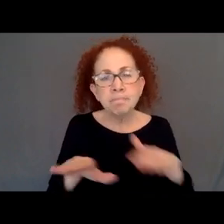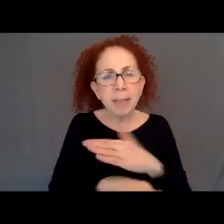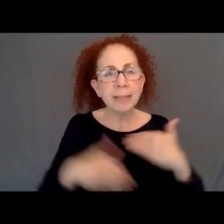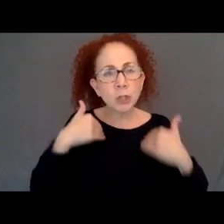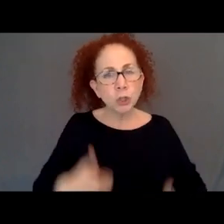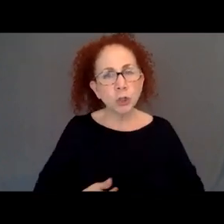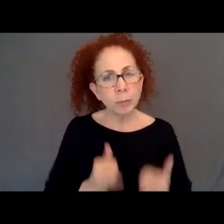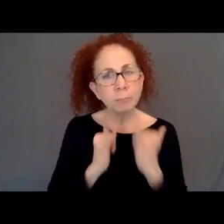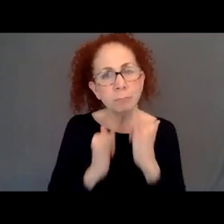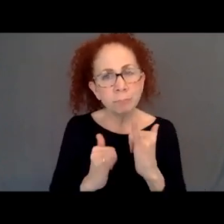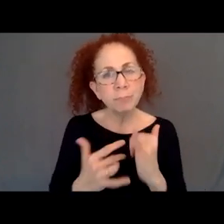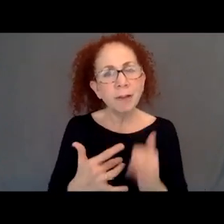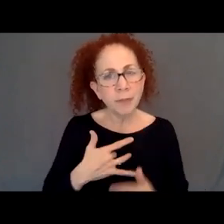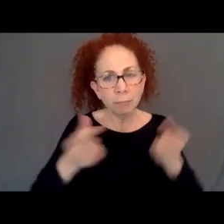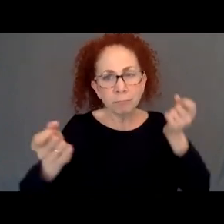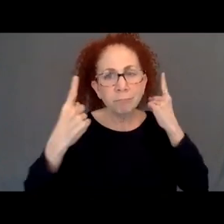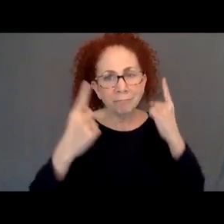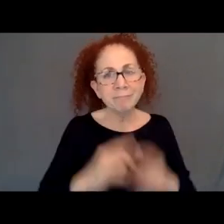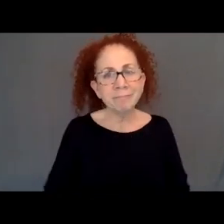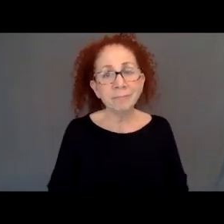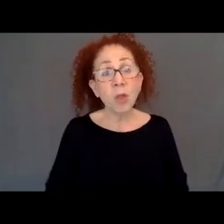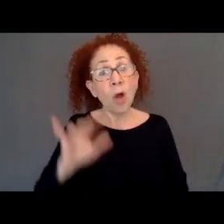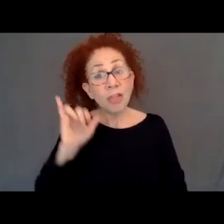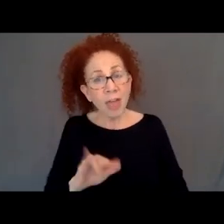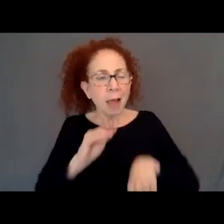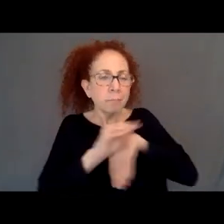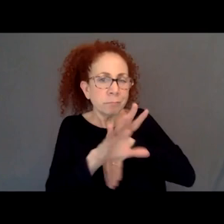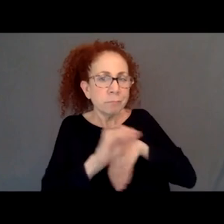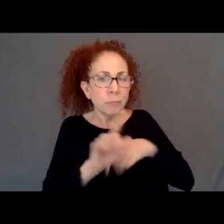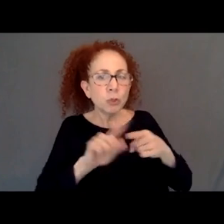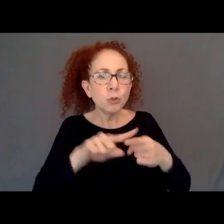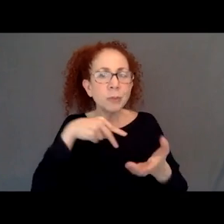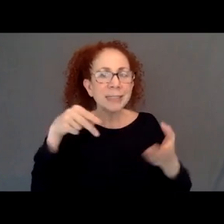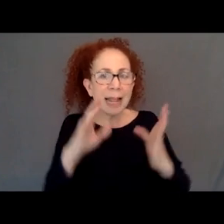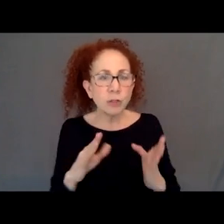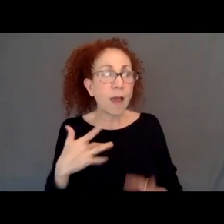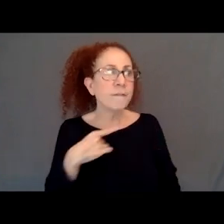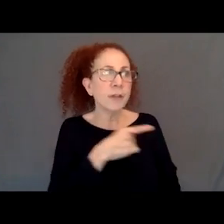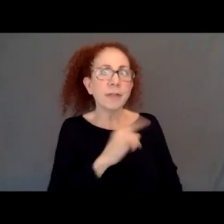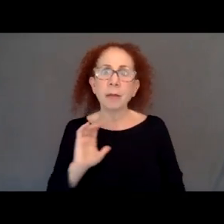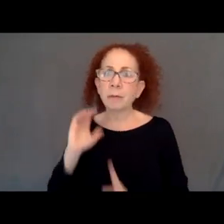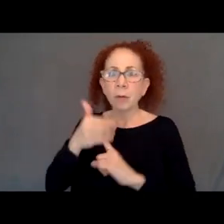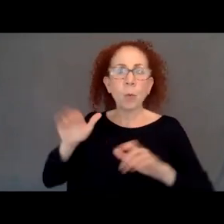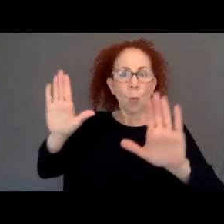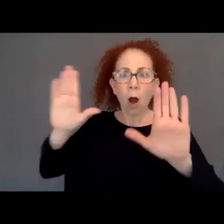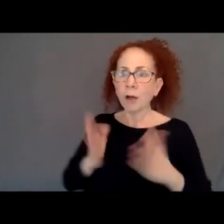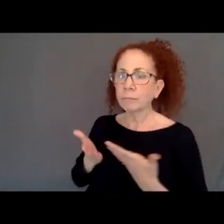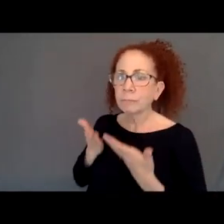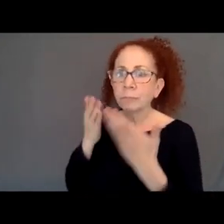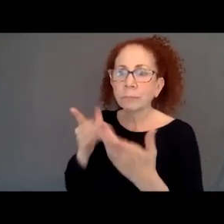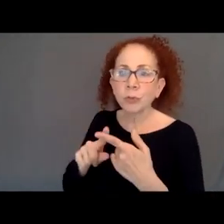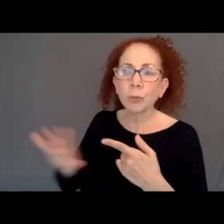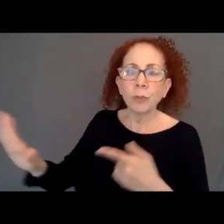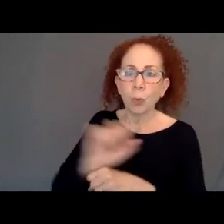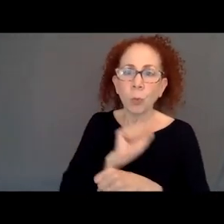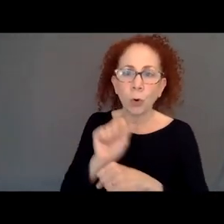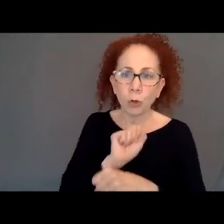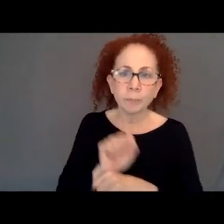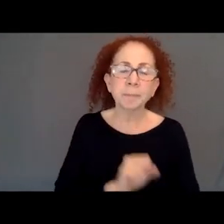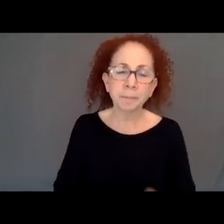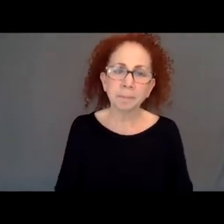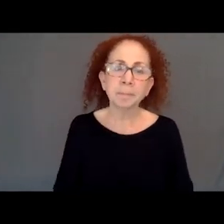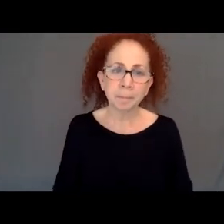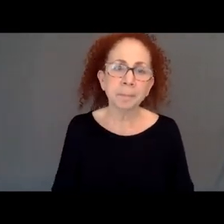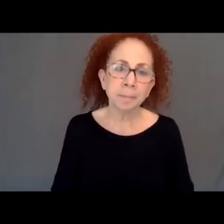human level. So I try to impart that on the dancers, and I think that they do a wonderful job of bringing that into the work.